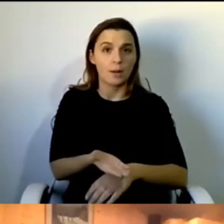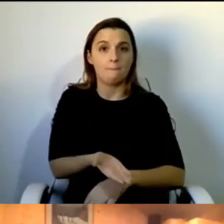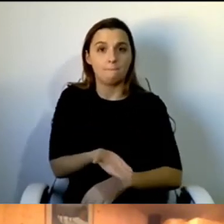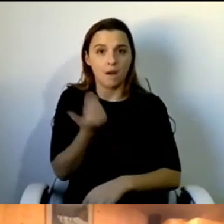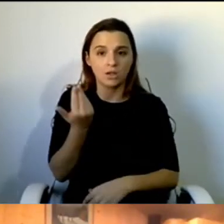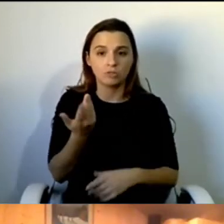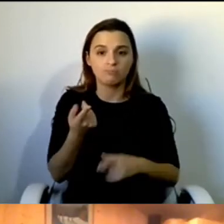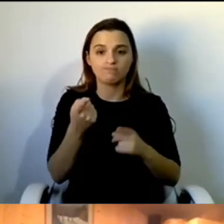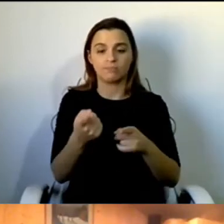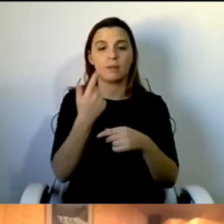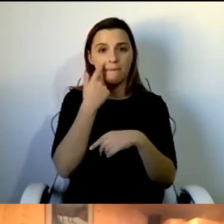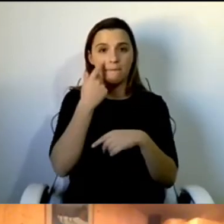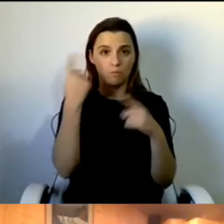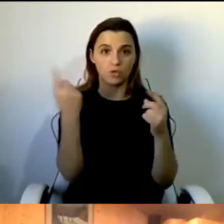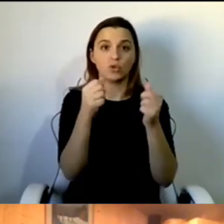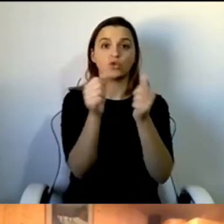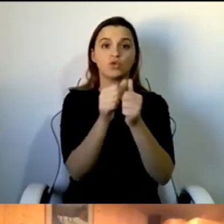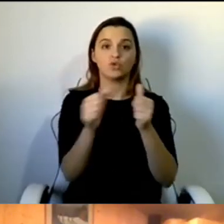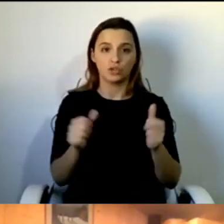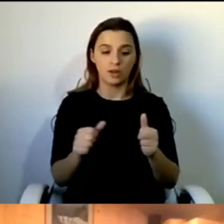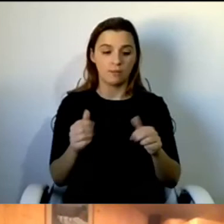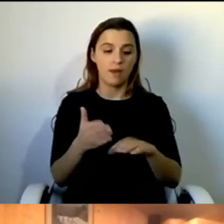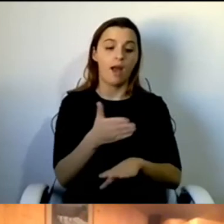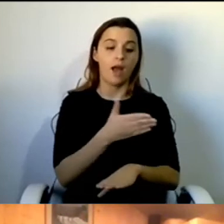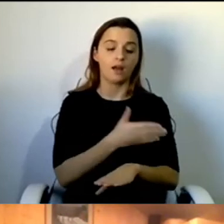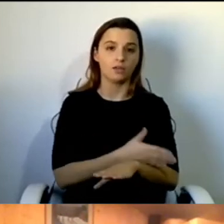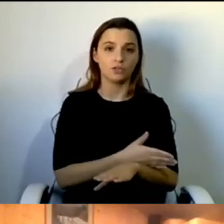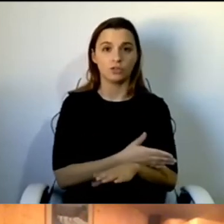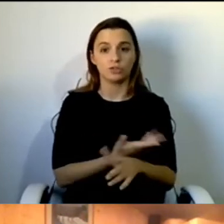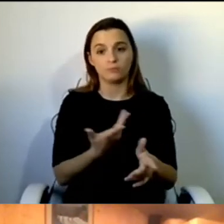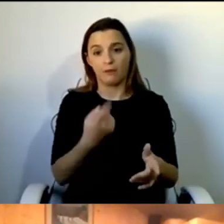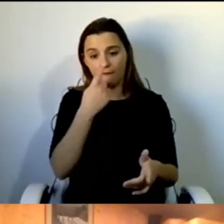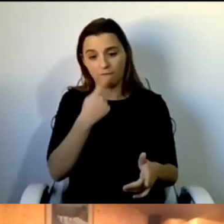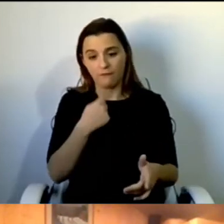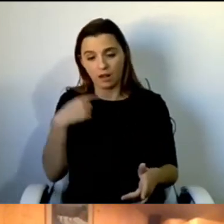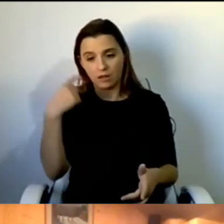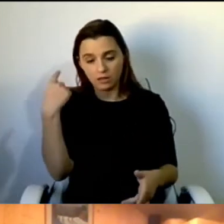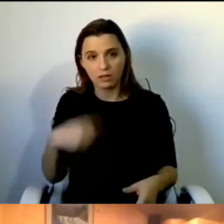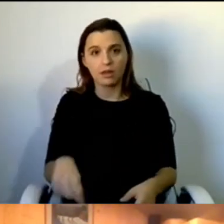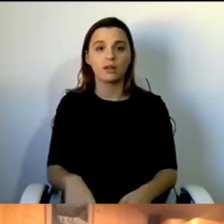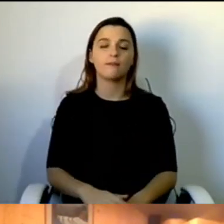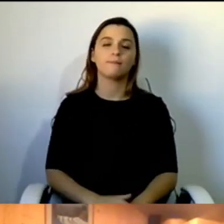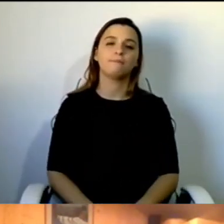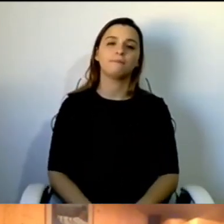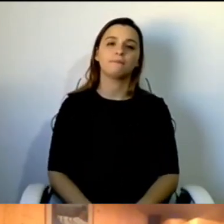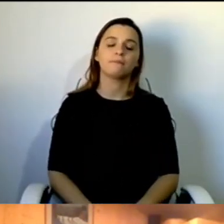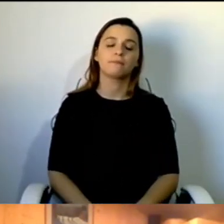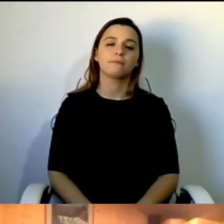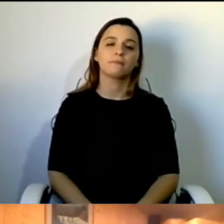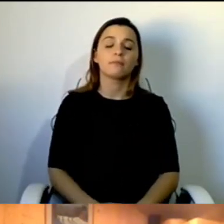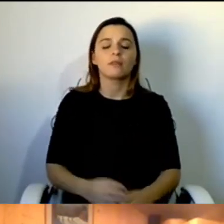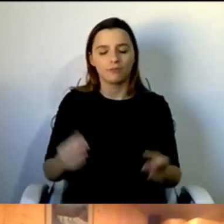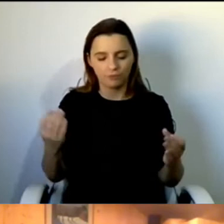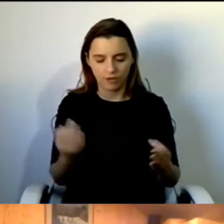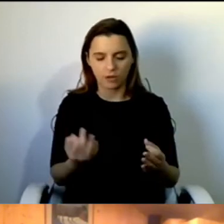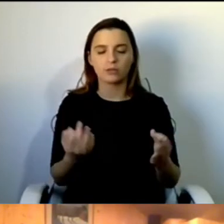had before was failing. And yeah, it was. And so there we were, and that's